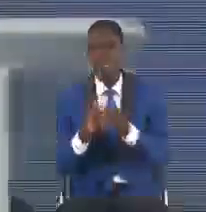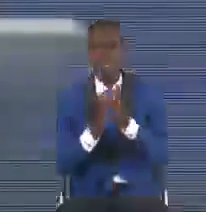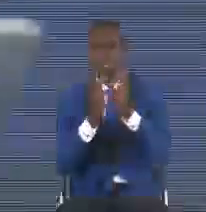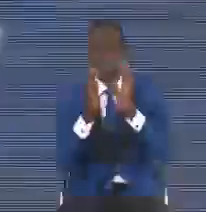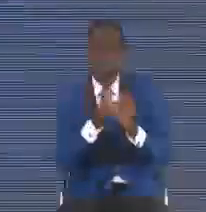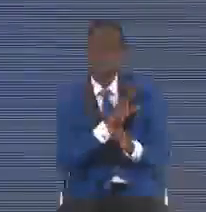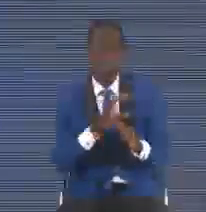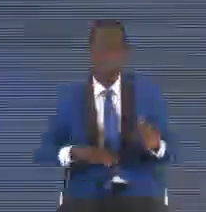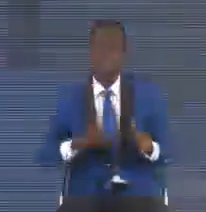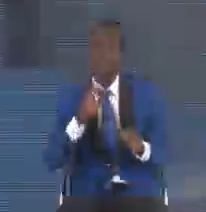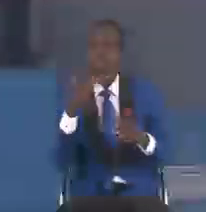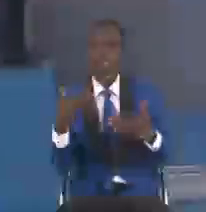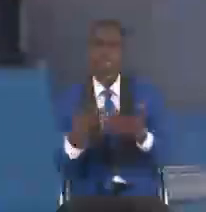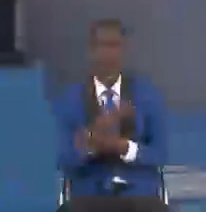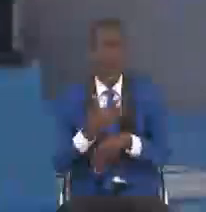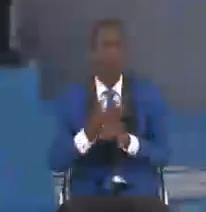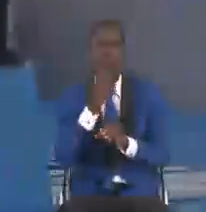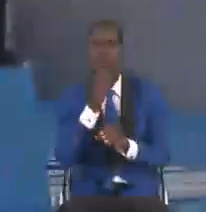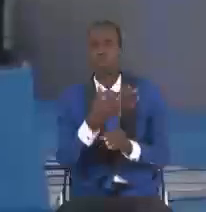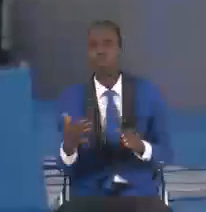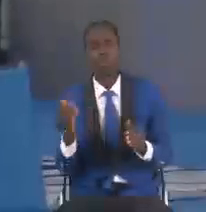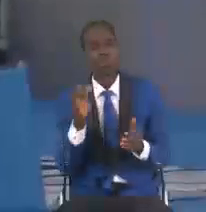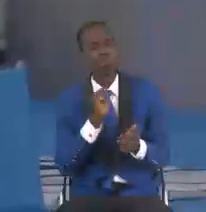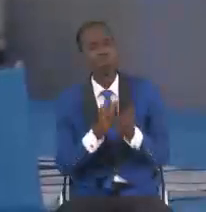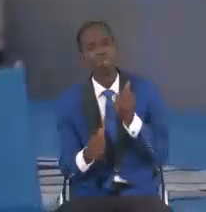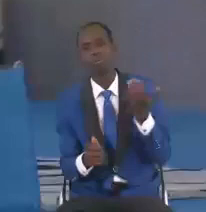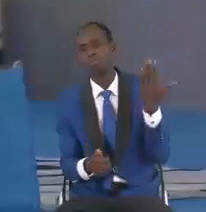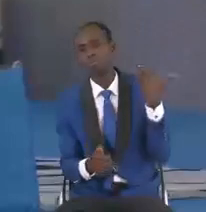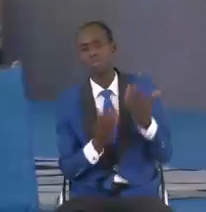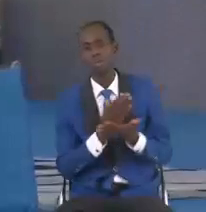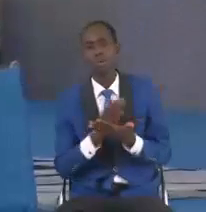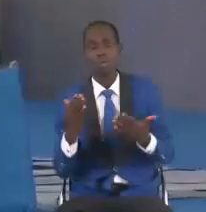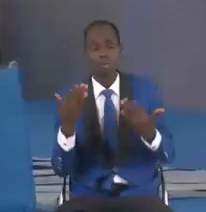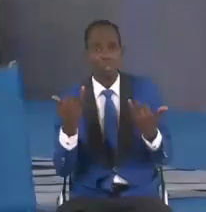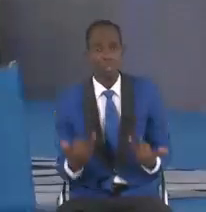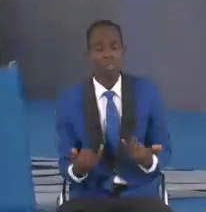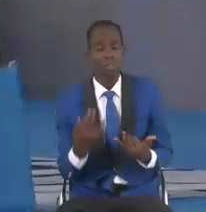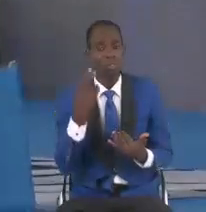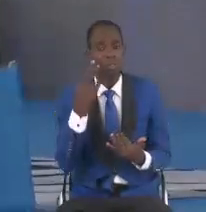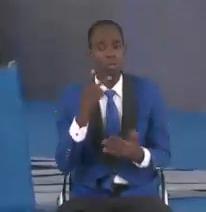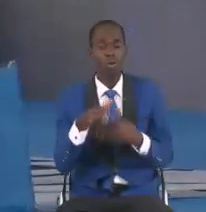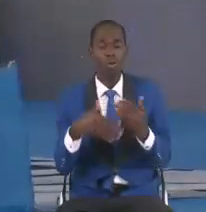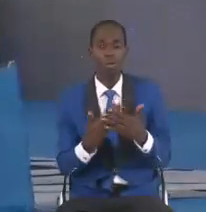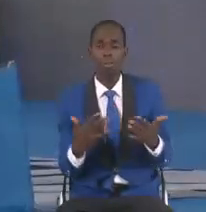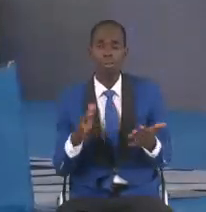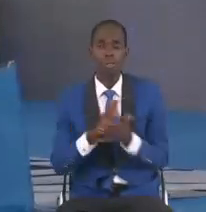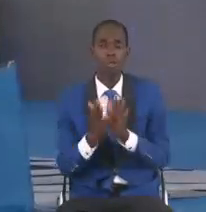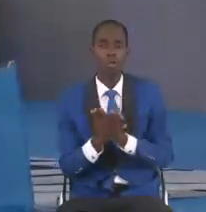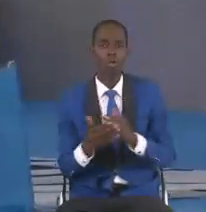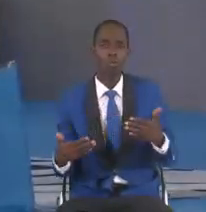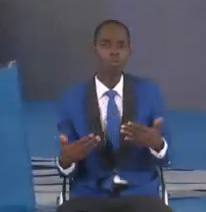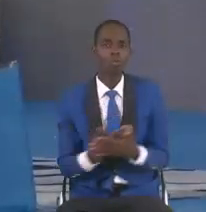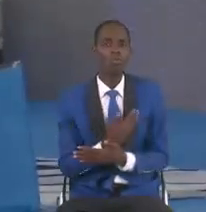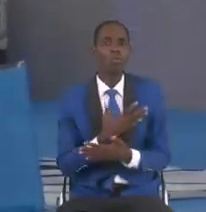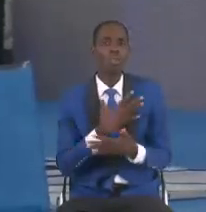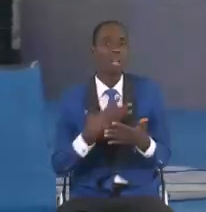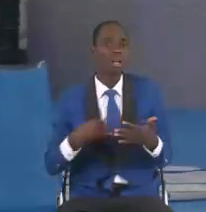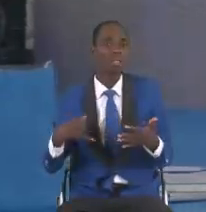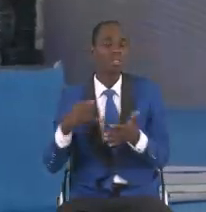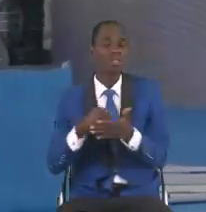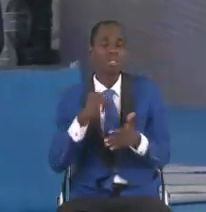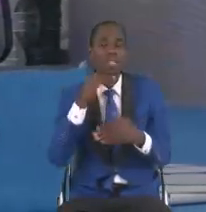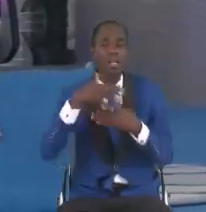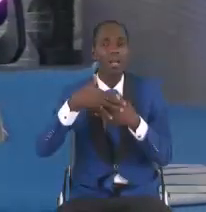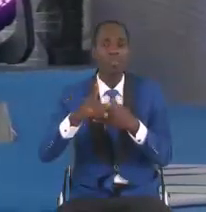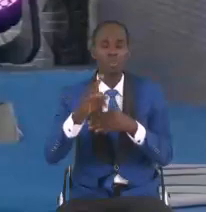All things are passed away, and behold, all things have become new. And it is after you have possessed the